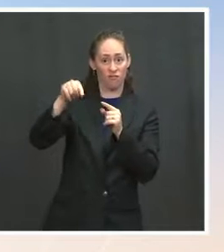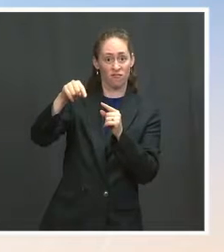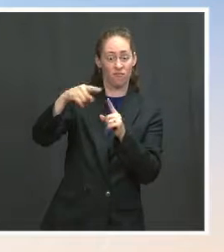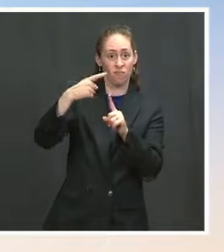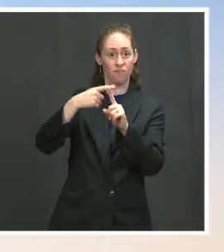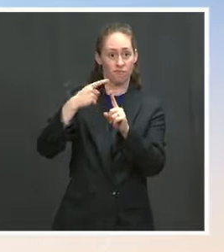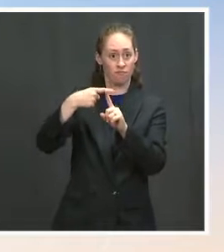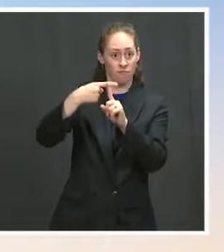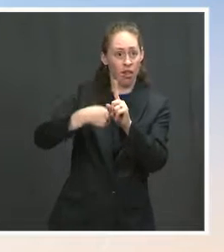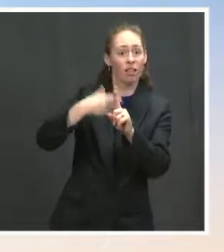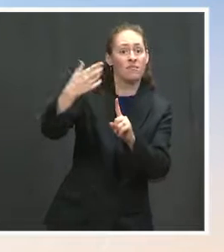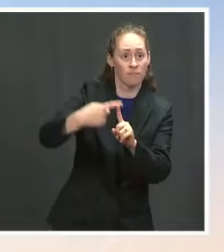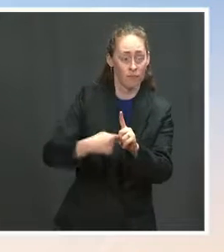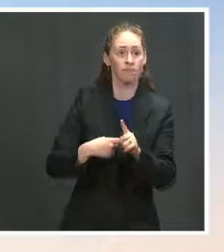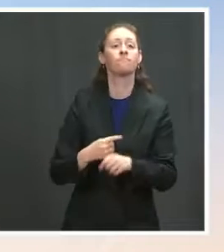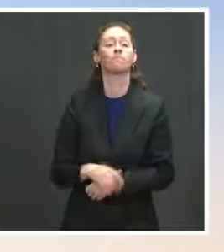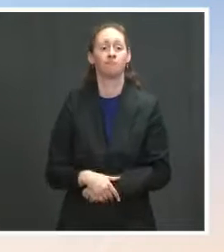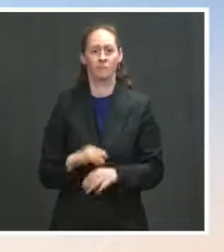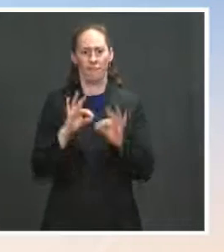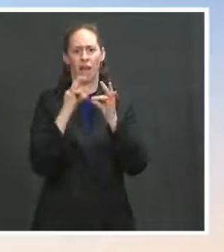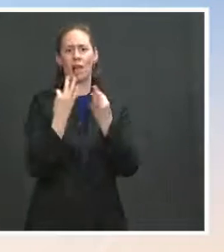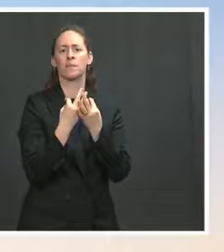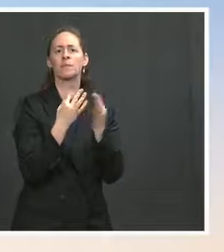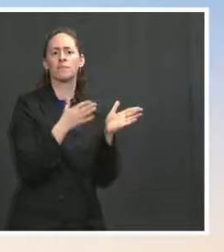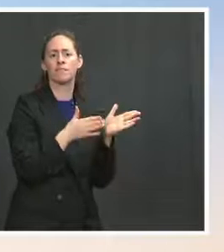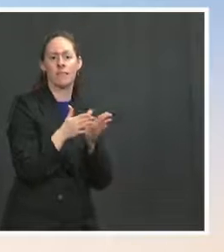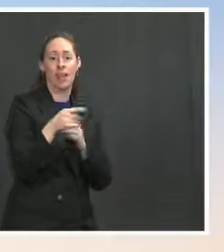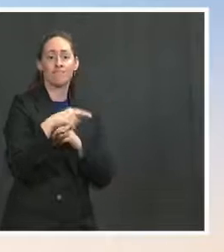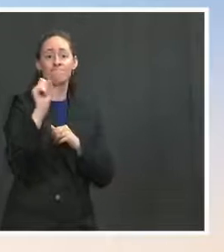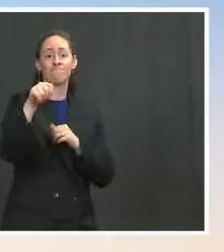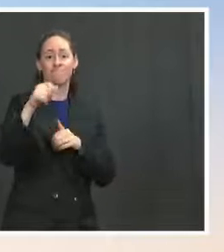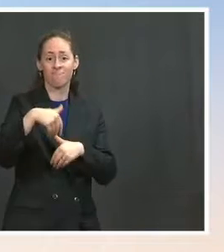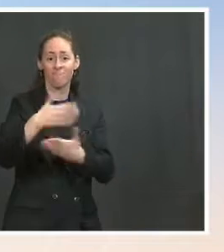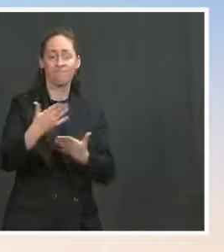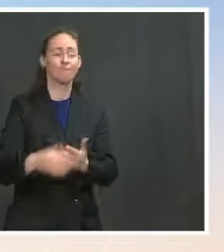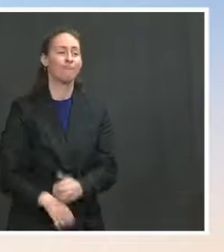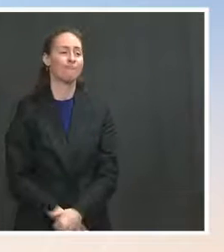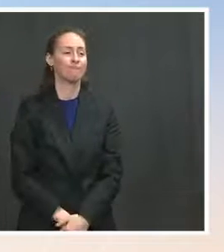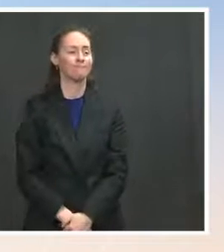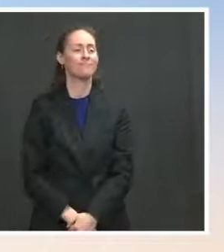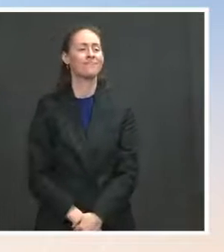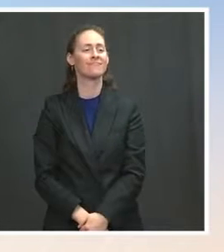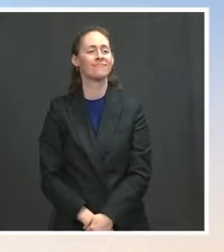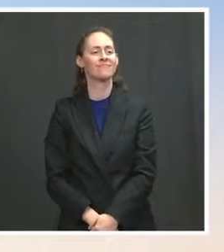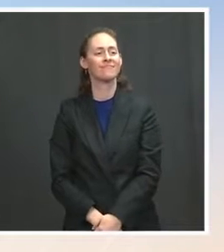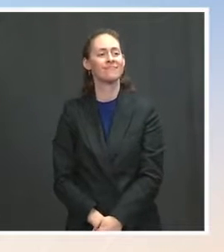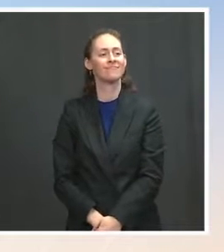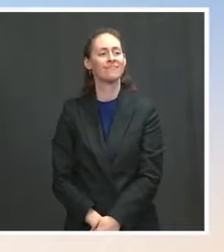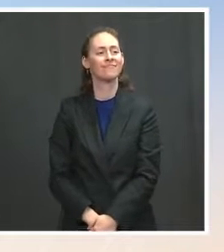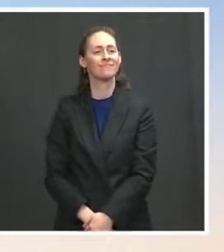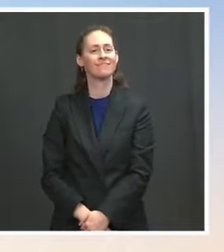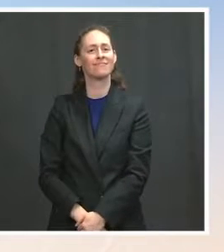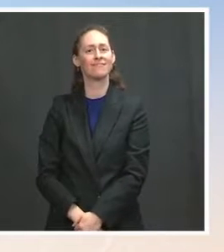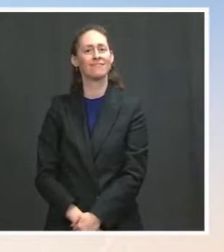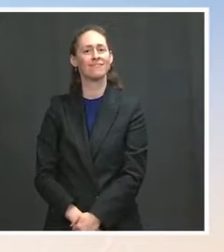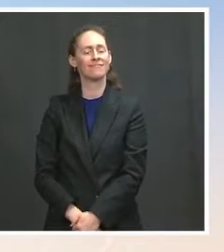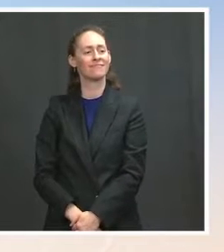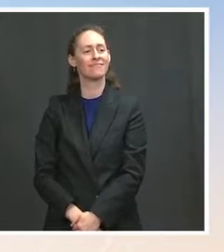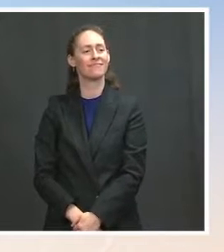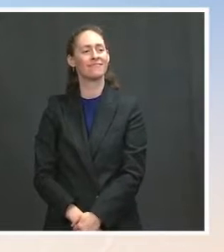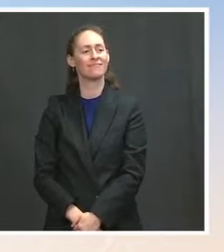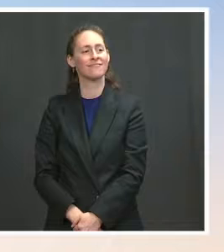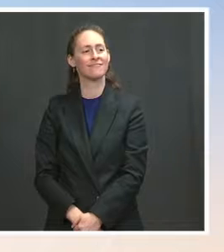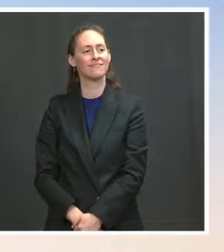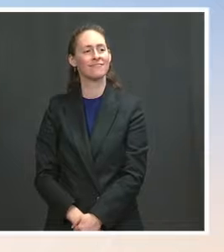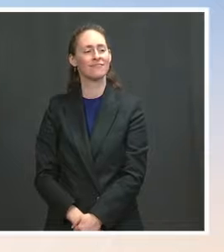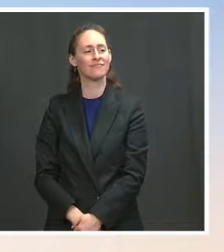proposed an extension of the child tax credit. Okay. Yep. Go ahead. Thank you. Does the choreography of the Europe trip, having